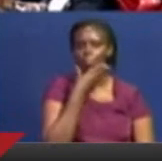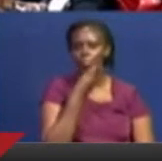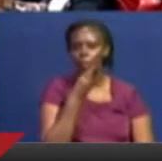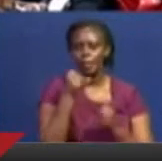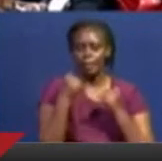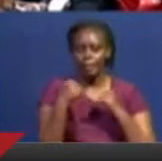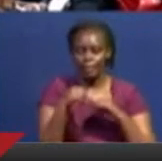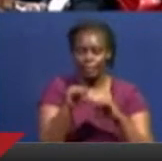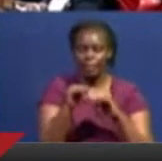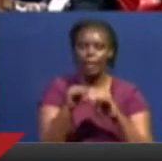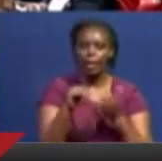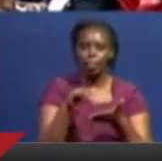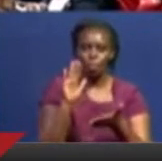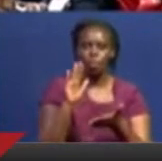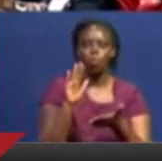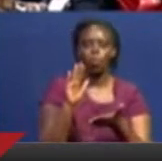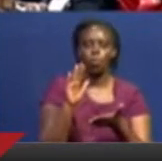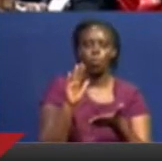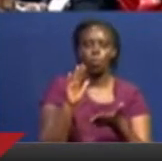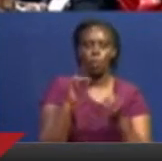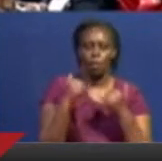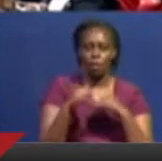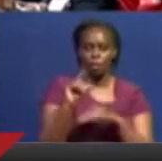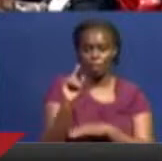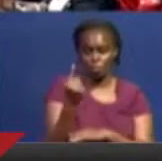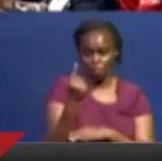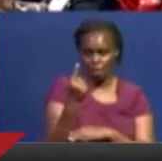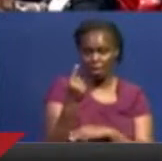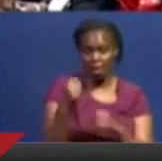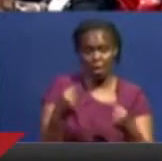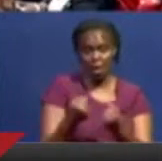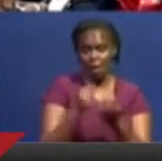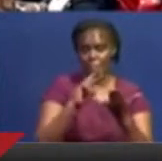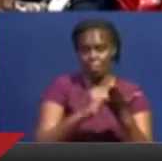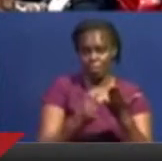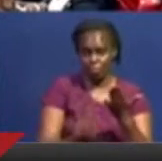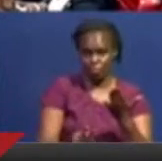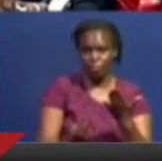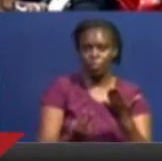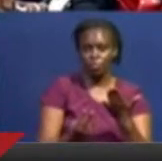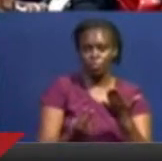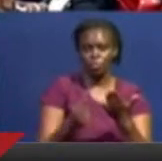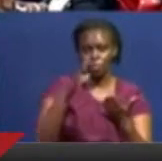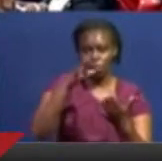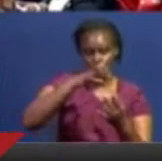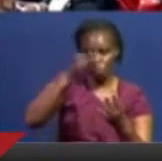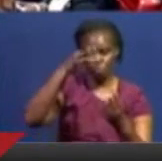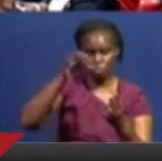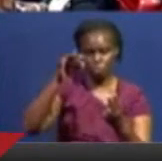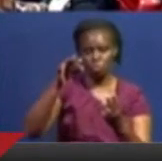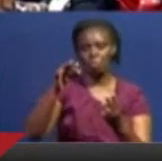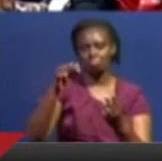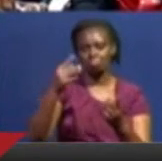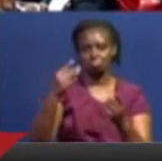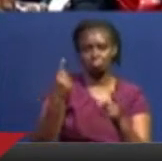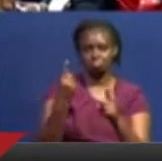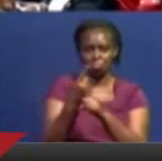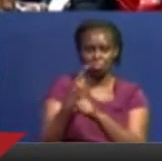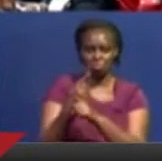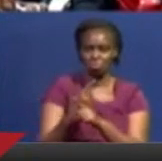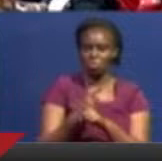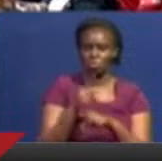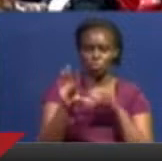Let's try one more chance. Then, if it doesn't, we explore different opportunities.